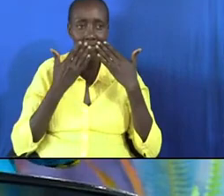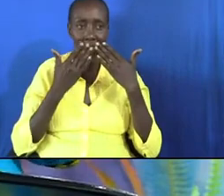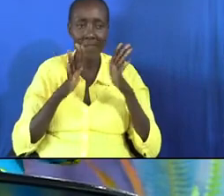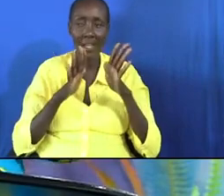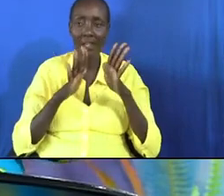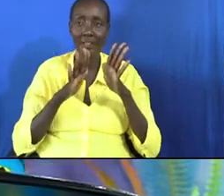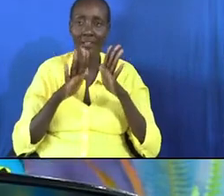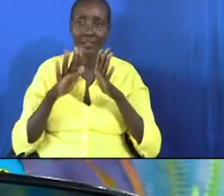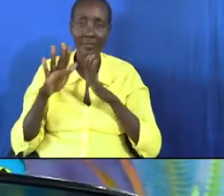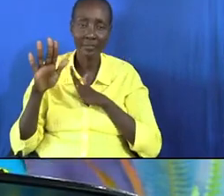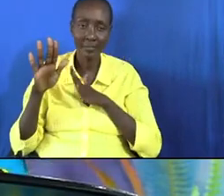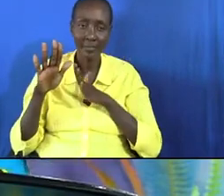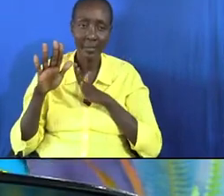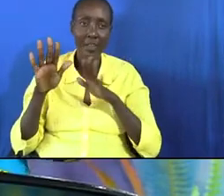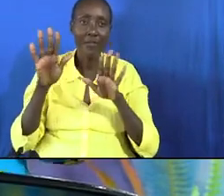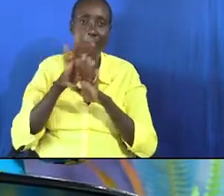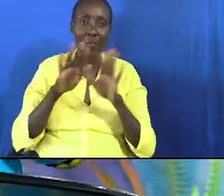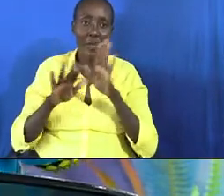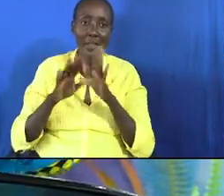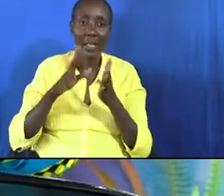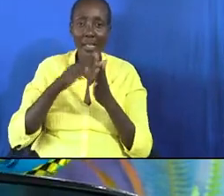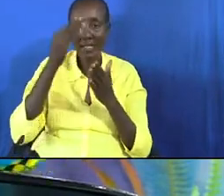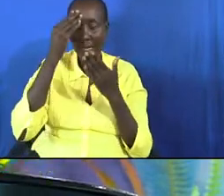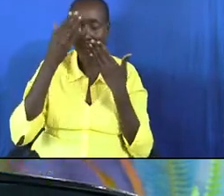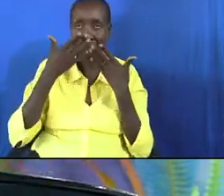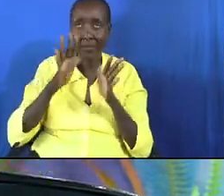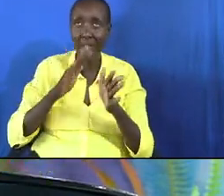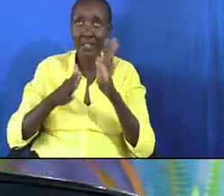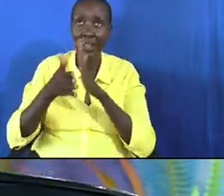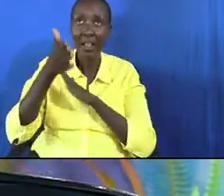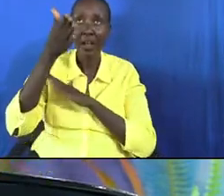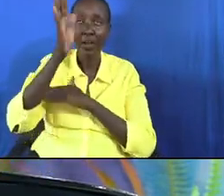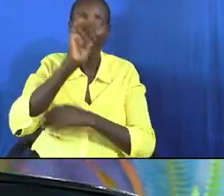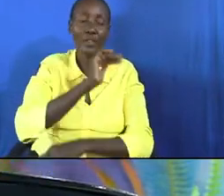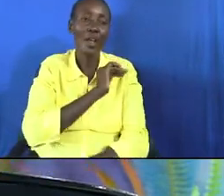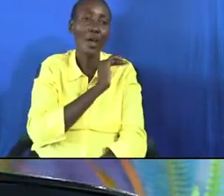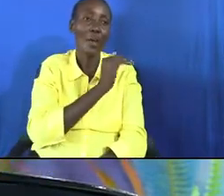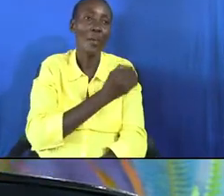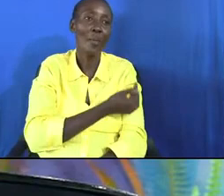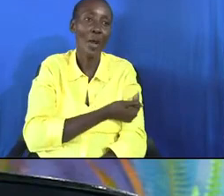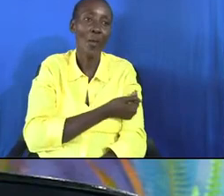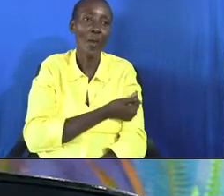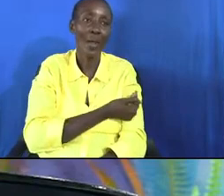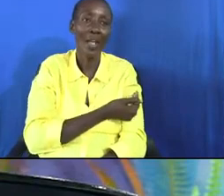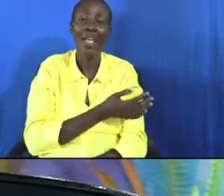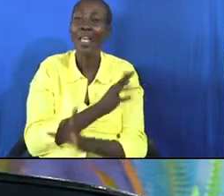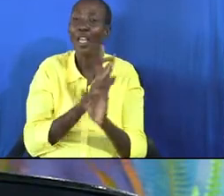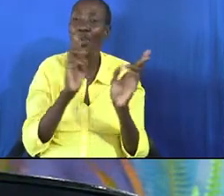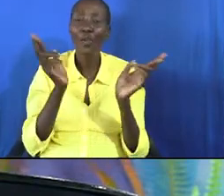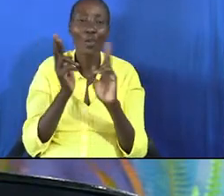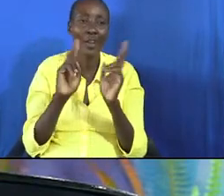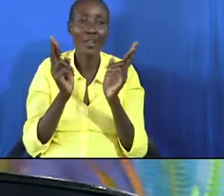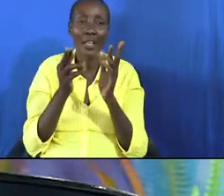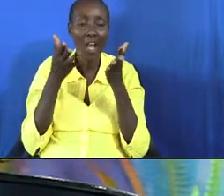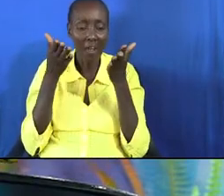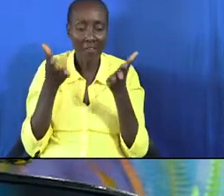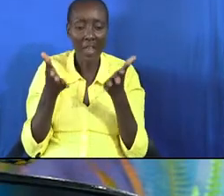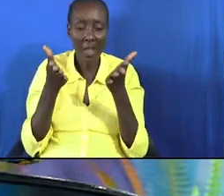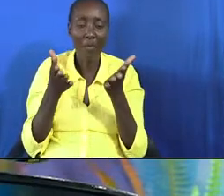And therefore, from what we have said is that God's power is available for